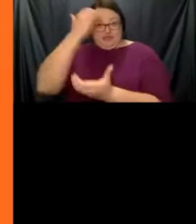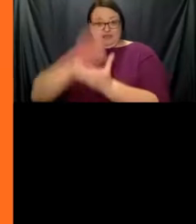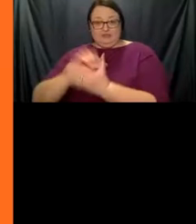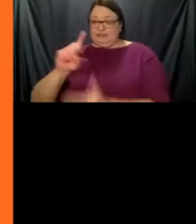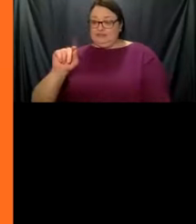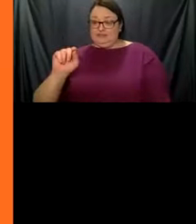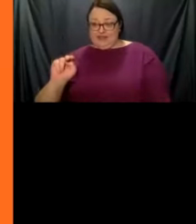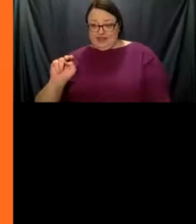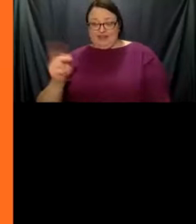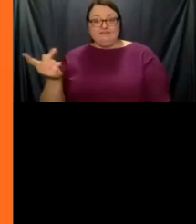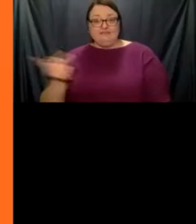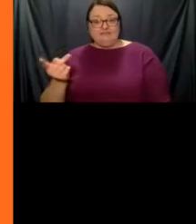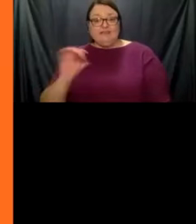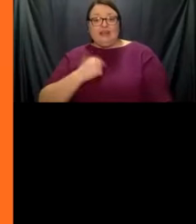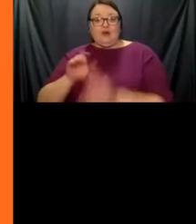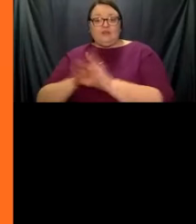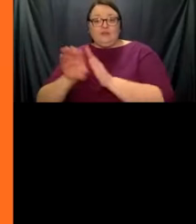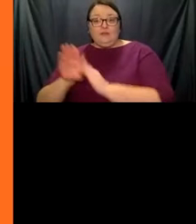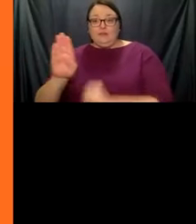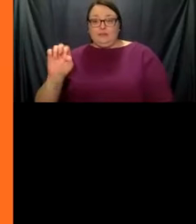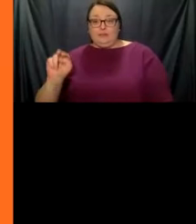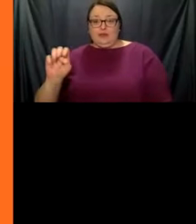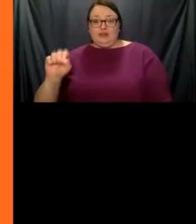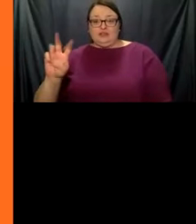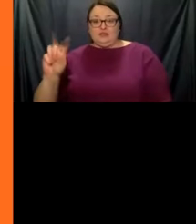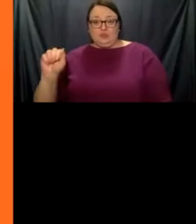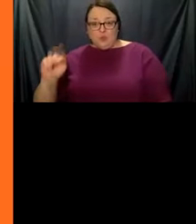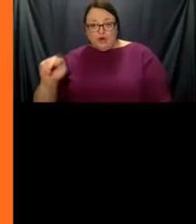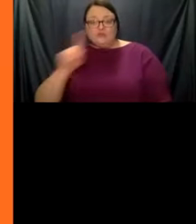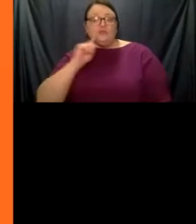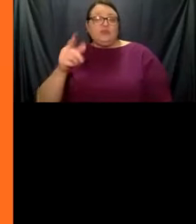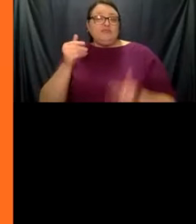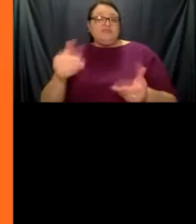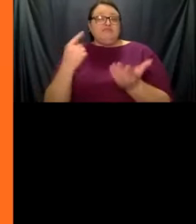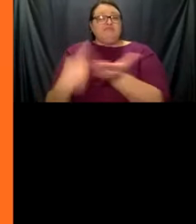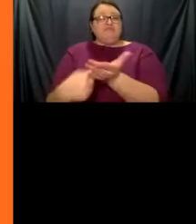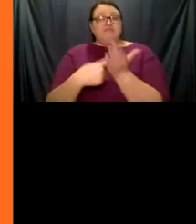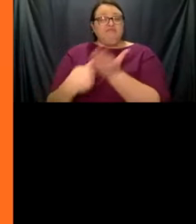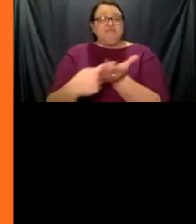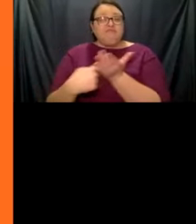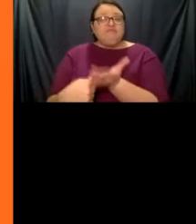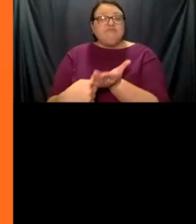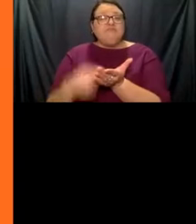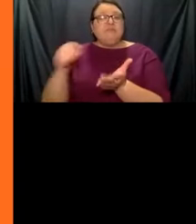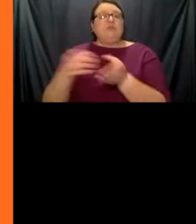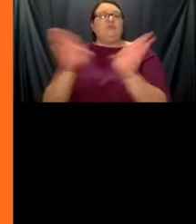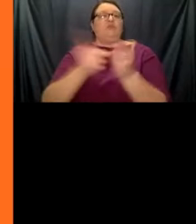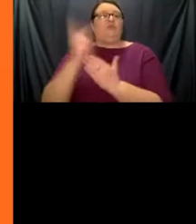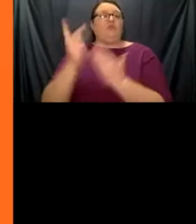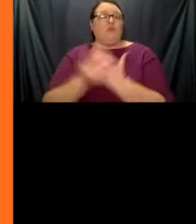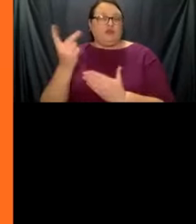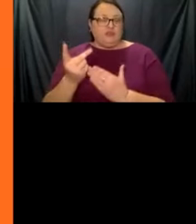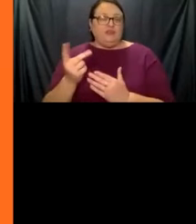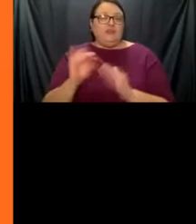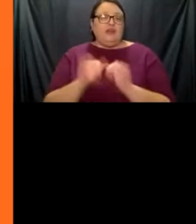Ella está aquí para hablar sobre el trabajo que se realizó y lo que eso significó